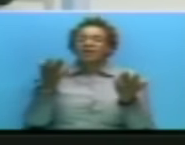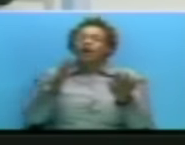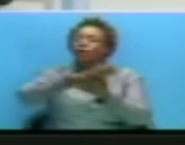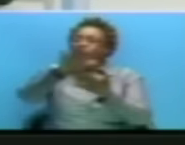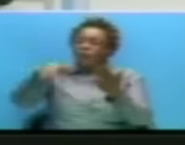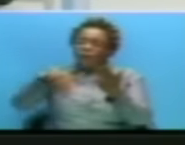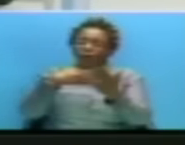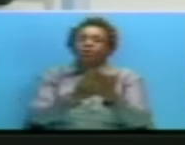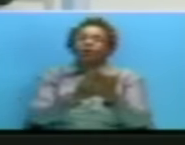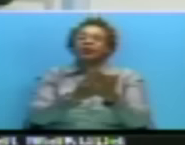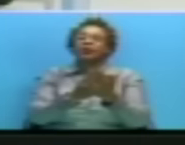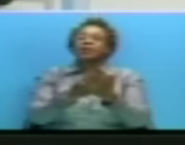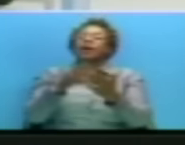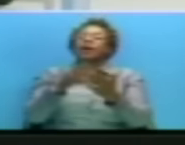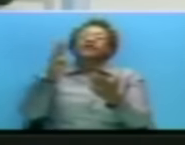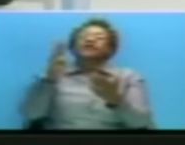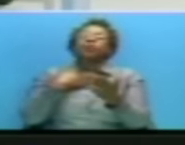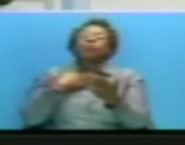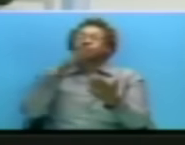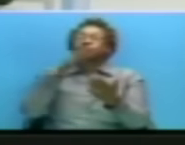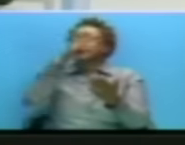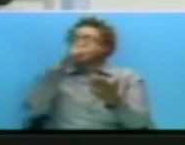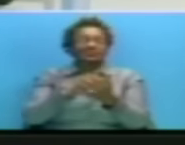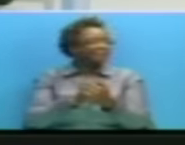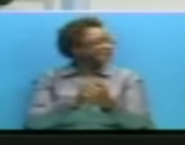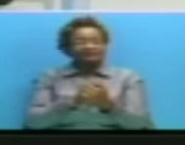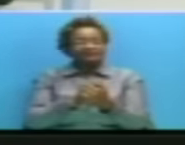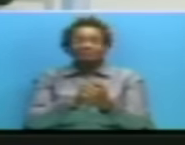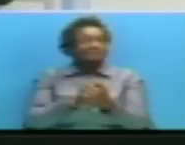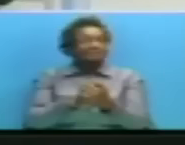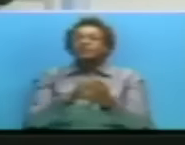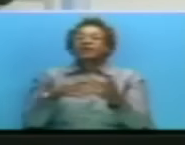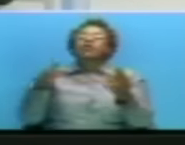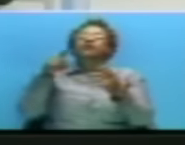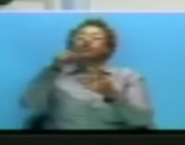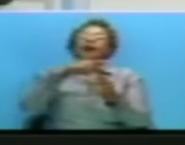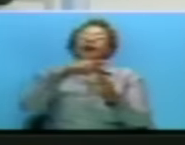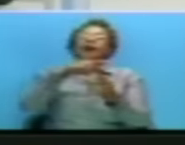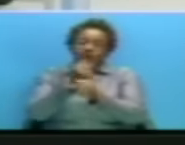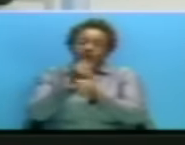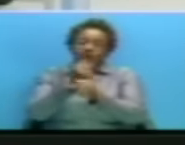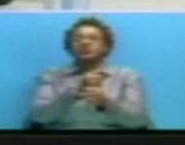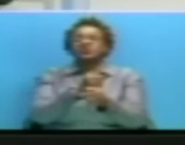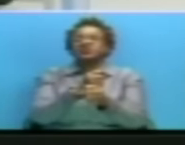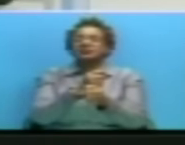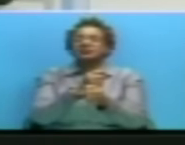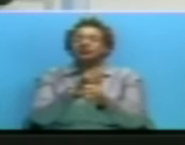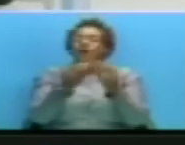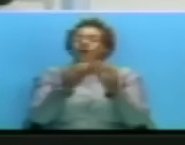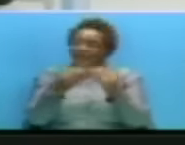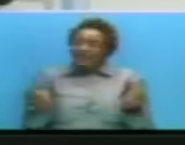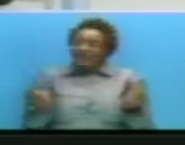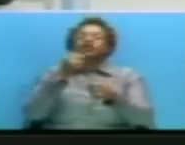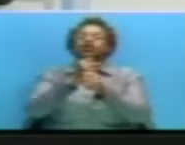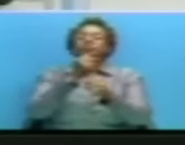those guys, Bonface, you want to pretend achievement in the film industry because you're killing jobs. You're no, killing let me tell you about the film industry. You, for